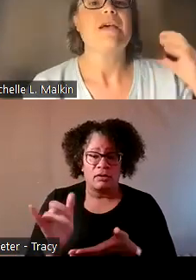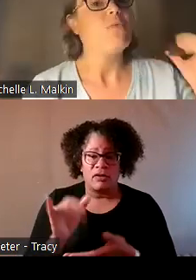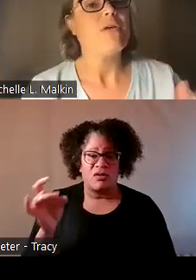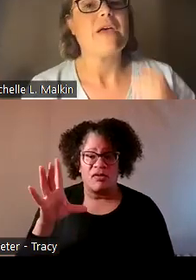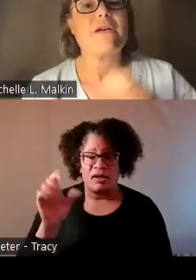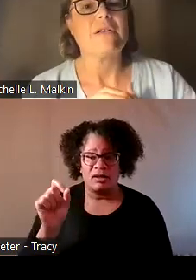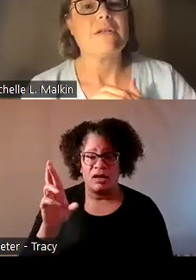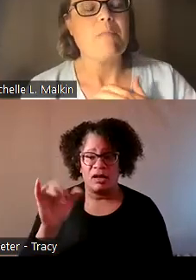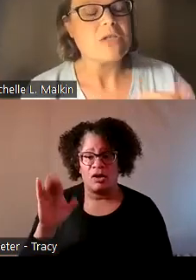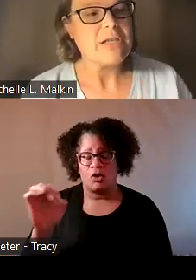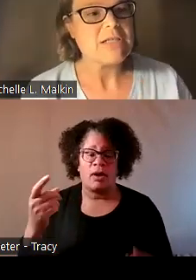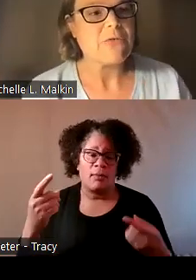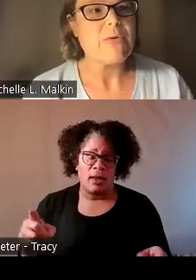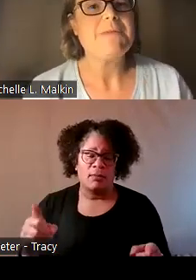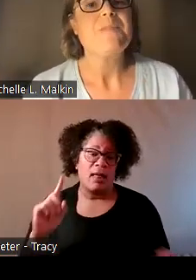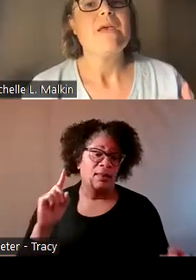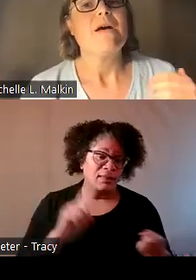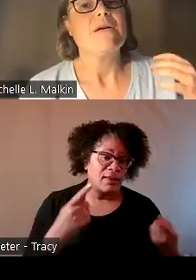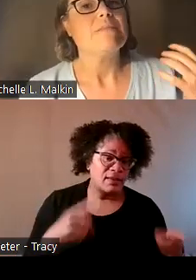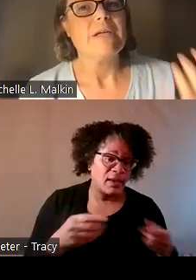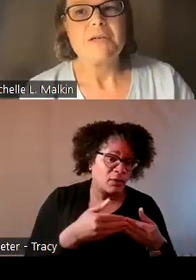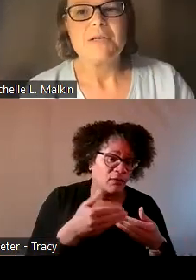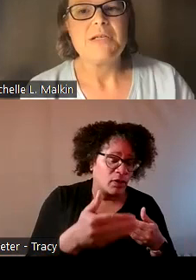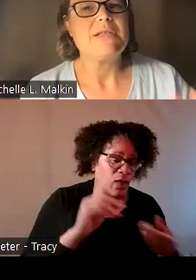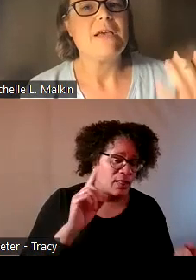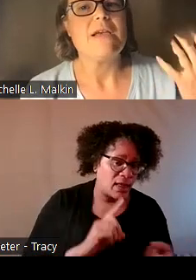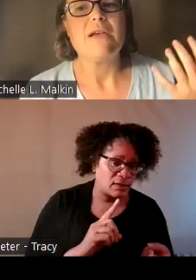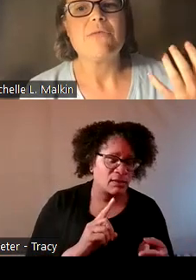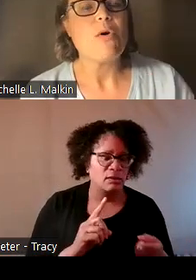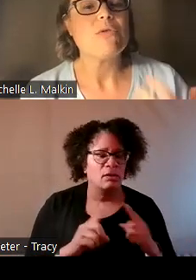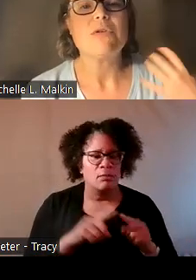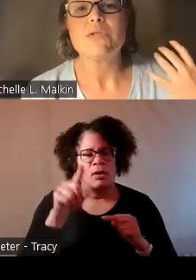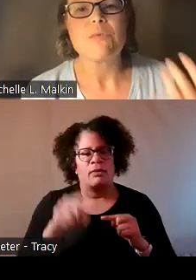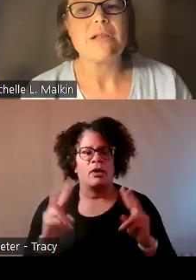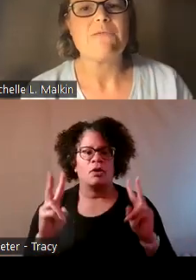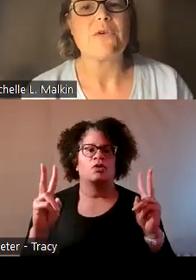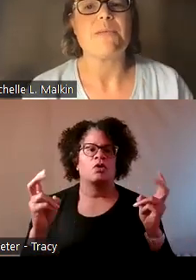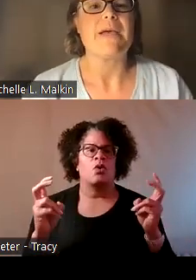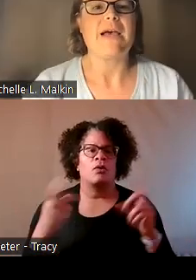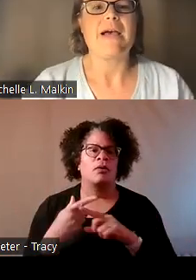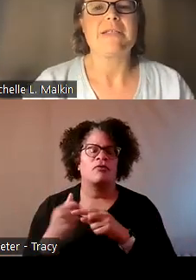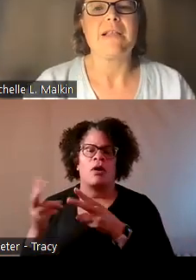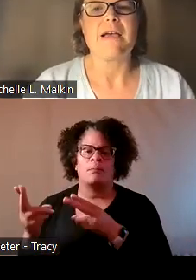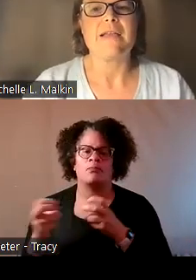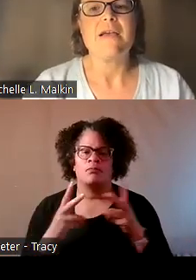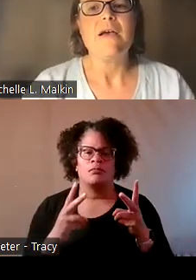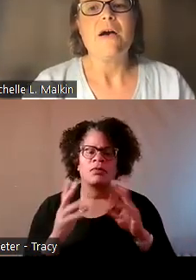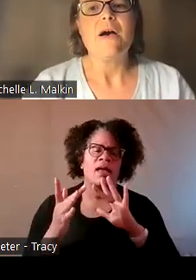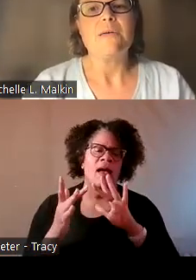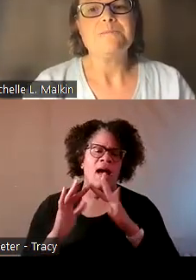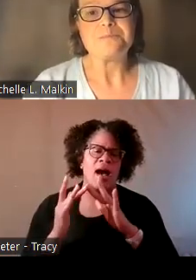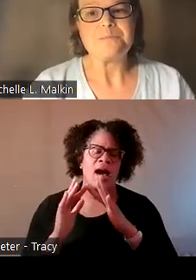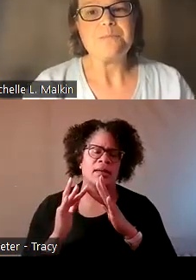crimes. While they are much less frequent, here is a quote directly from an online